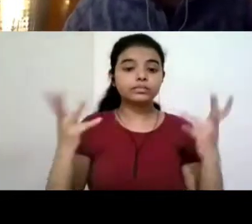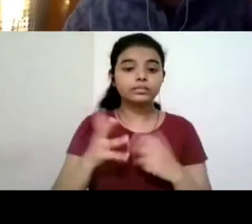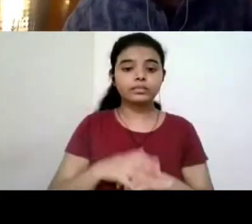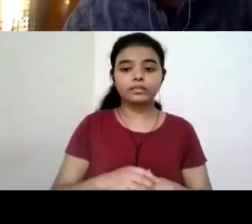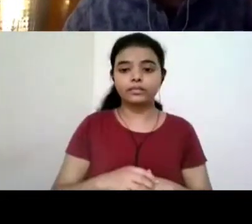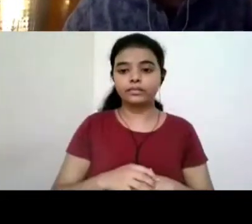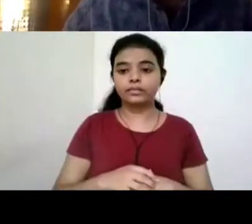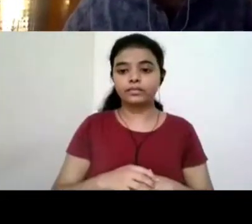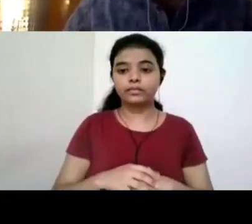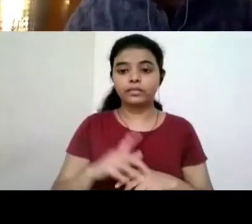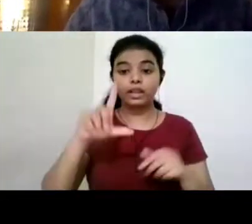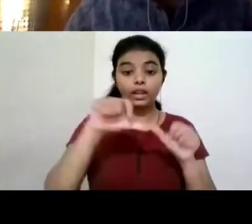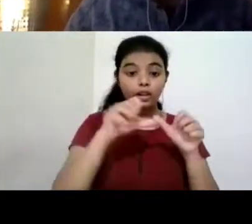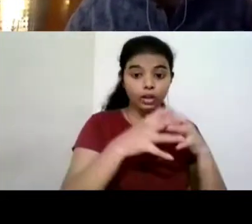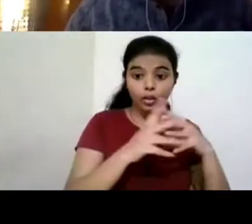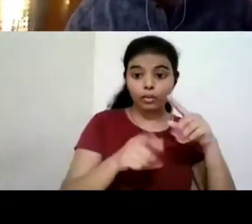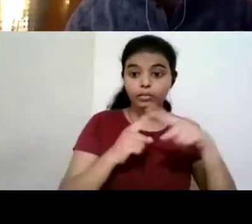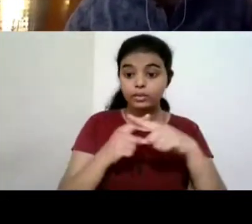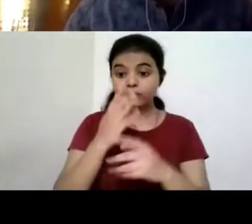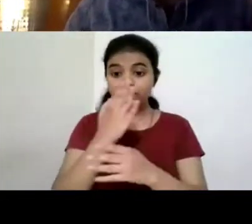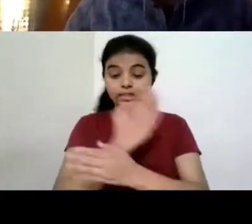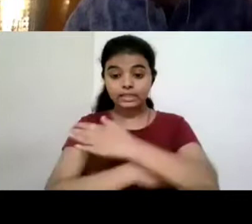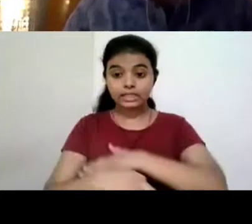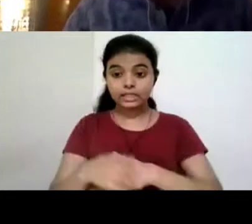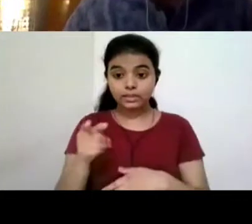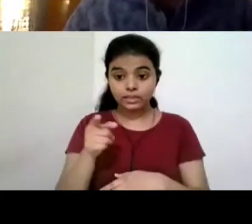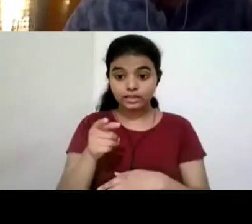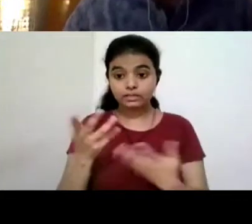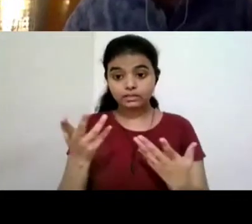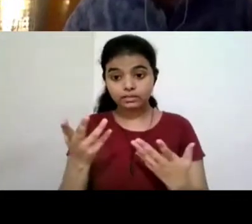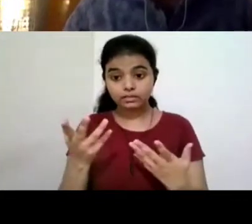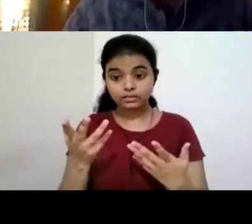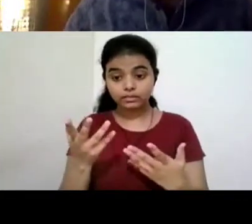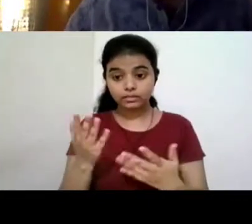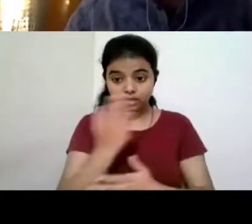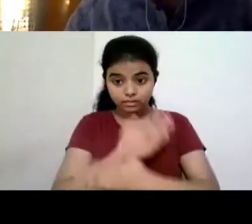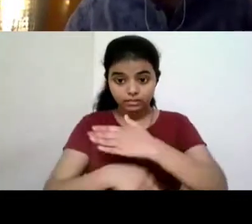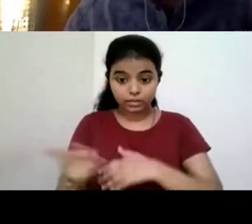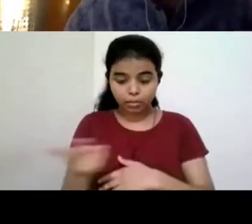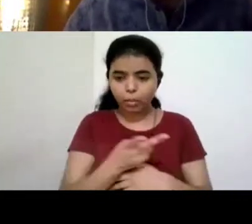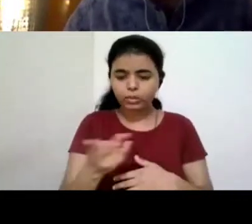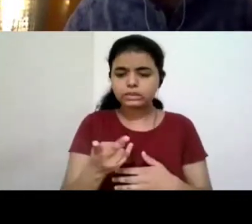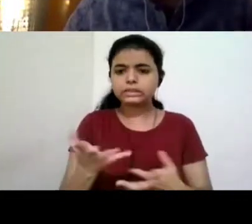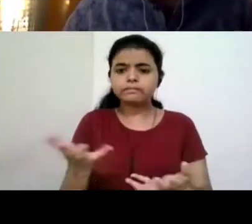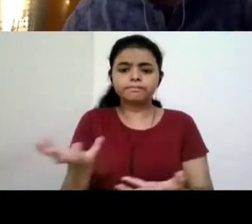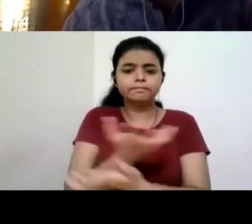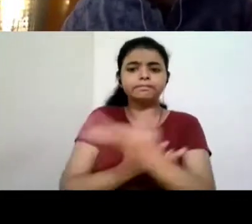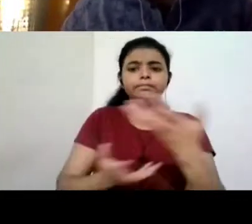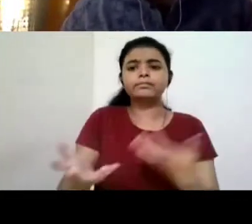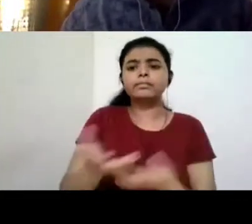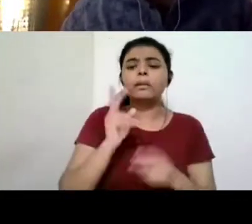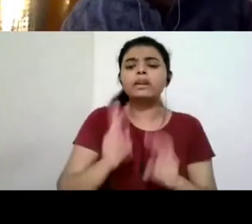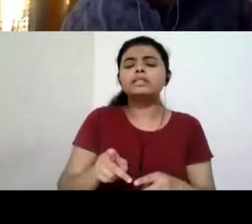and disability studies speak to need to speak with each other.